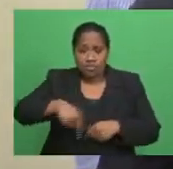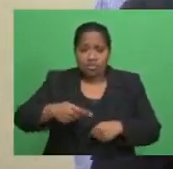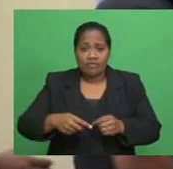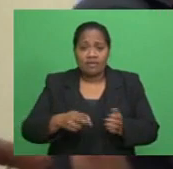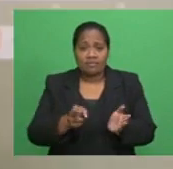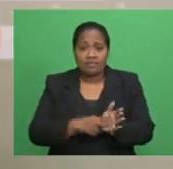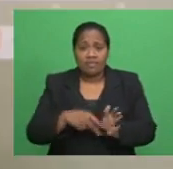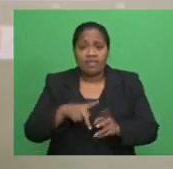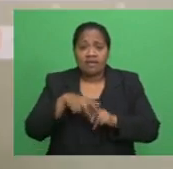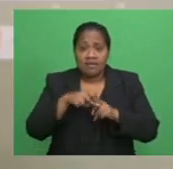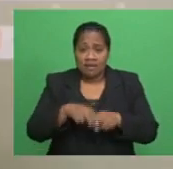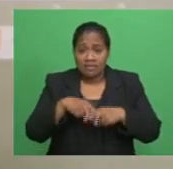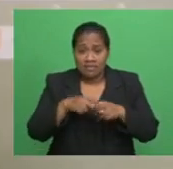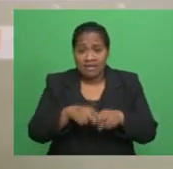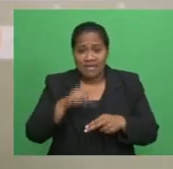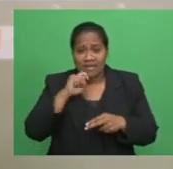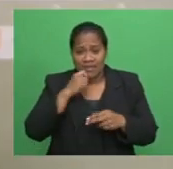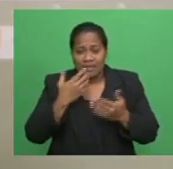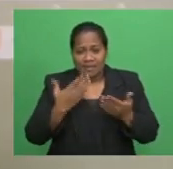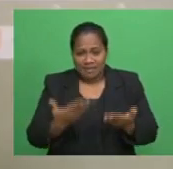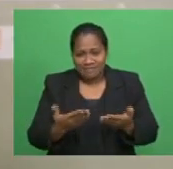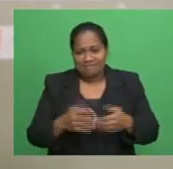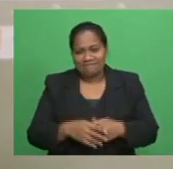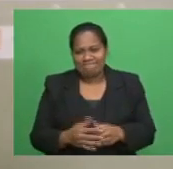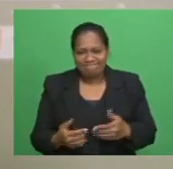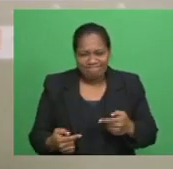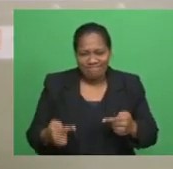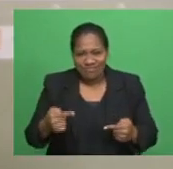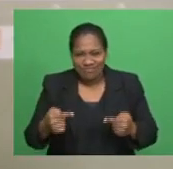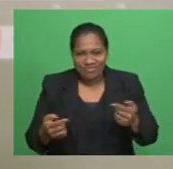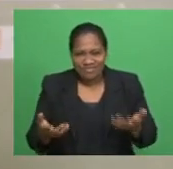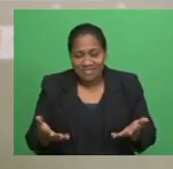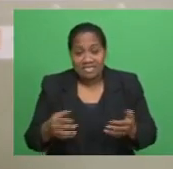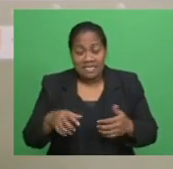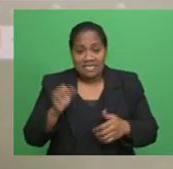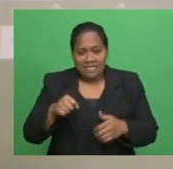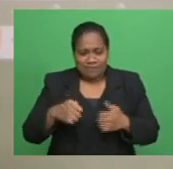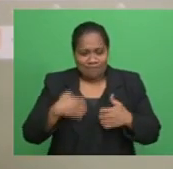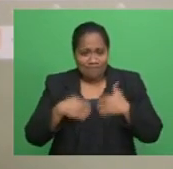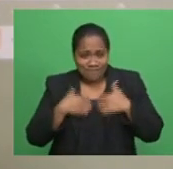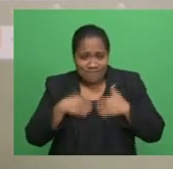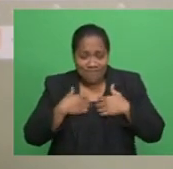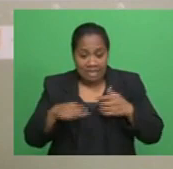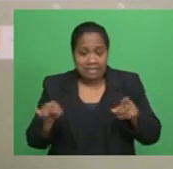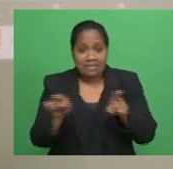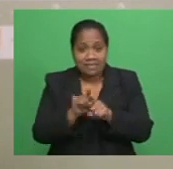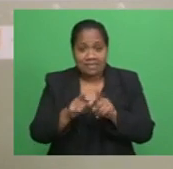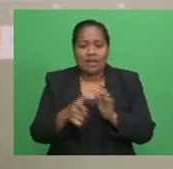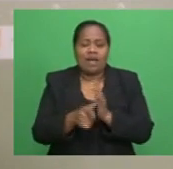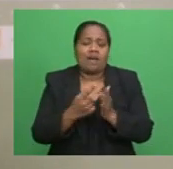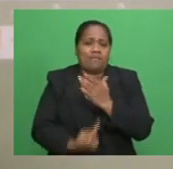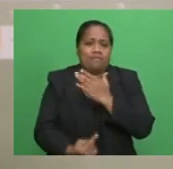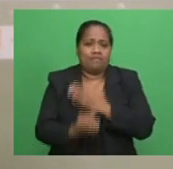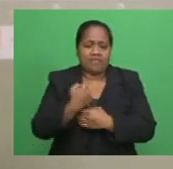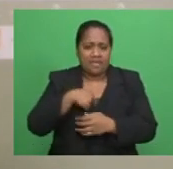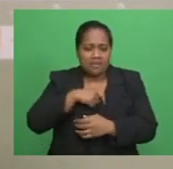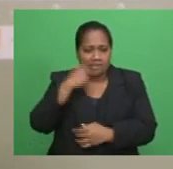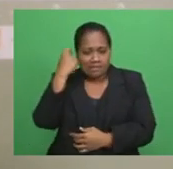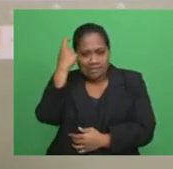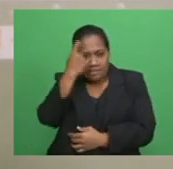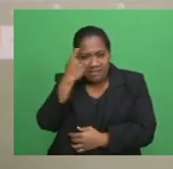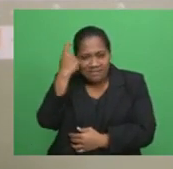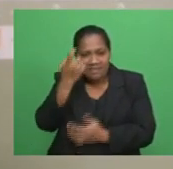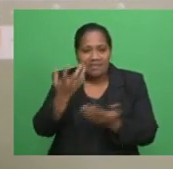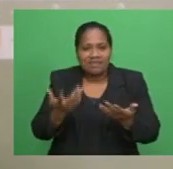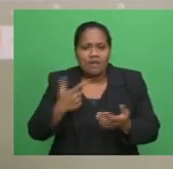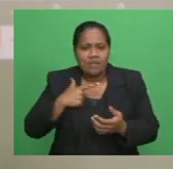thriller. Well, it'll be a huge match. We're excited, but at the same time we are a bit worried because we're